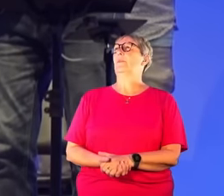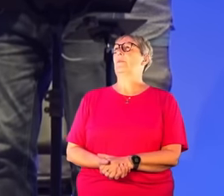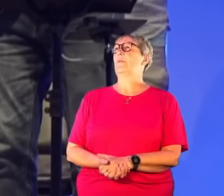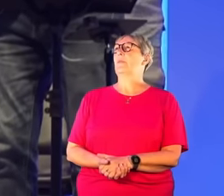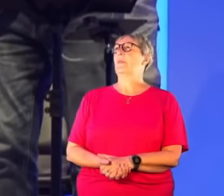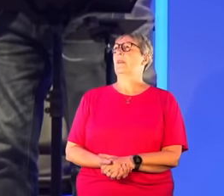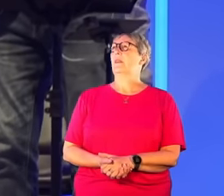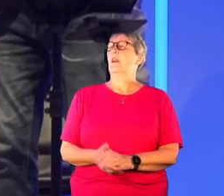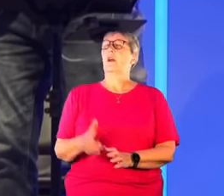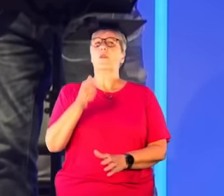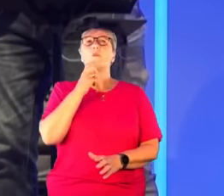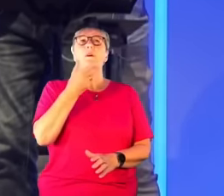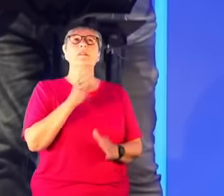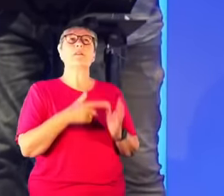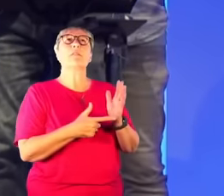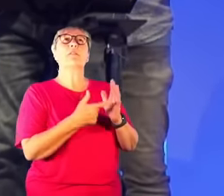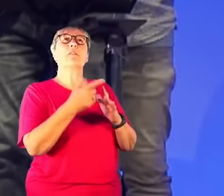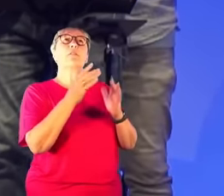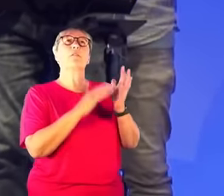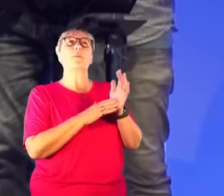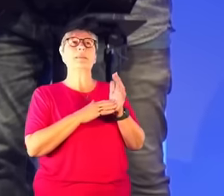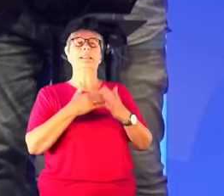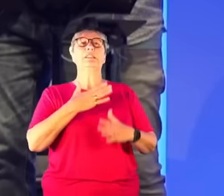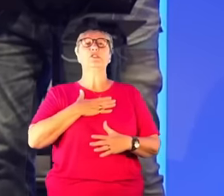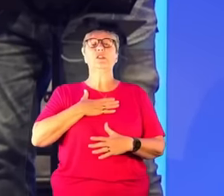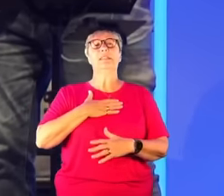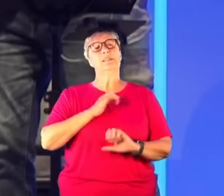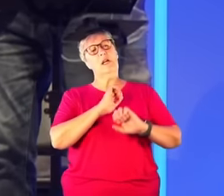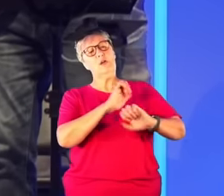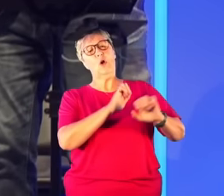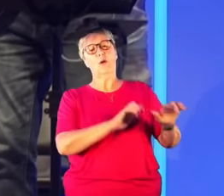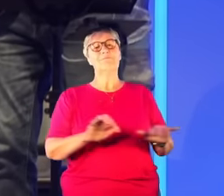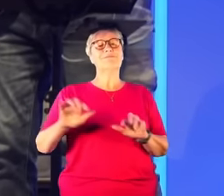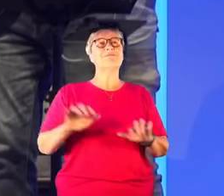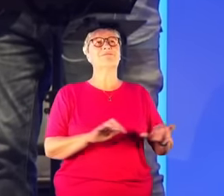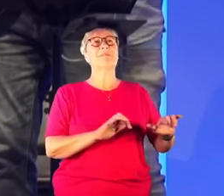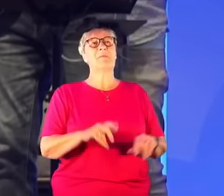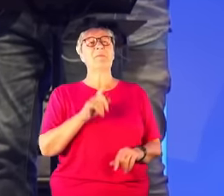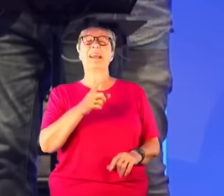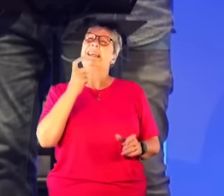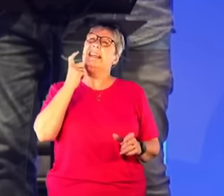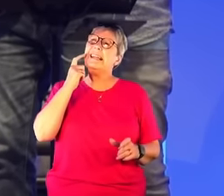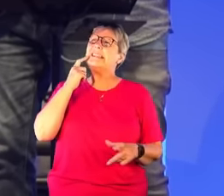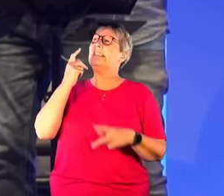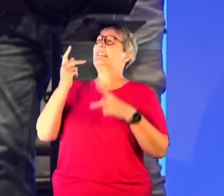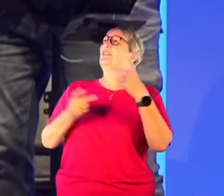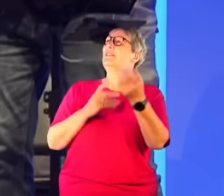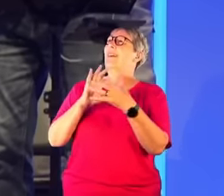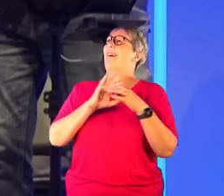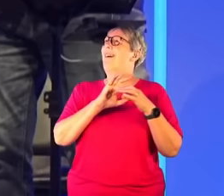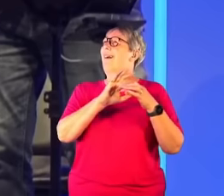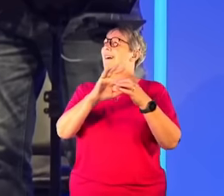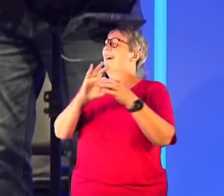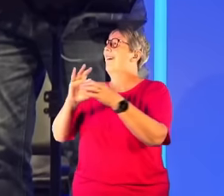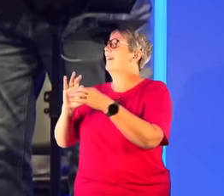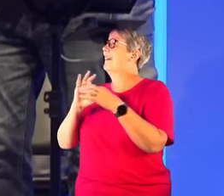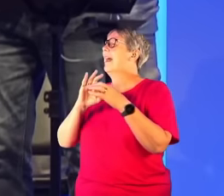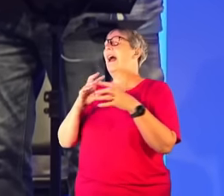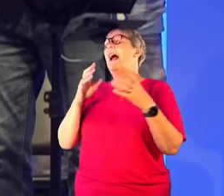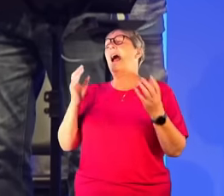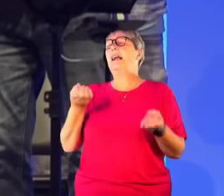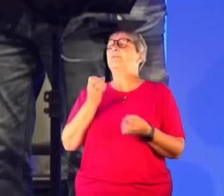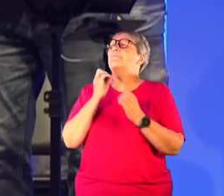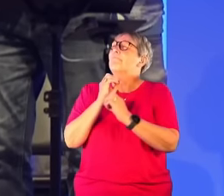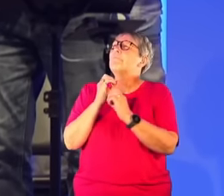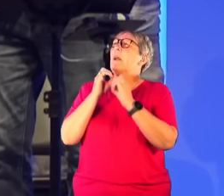Tim Chester and your melody, just brilliant. Very easy to sing along to, but also just such a brilliant